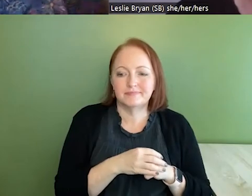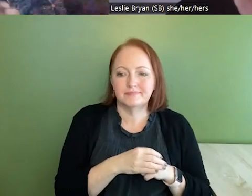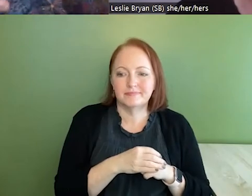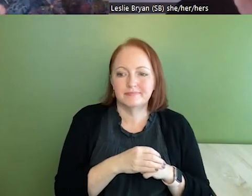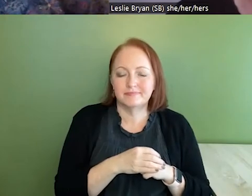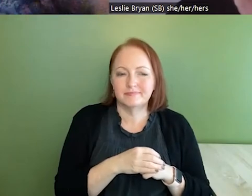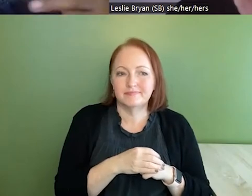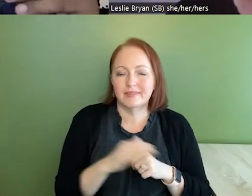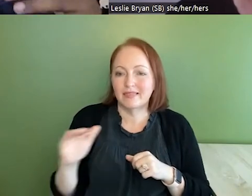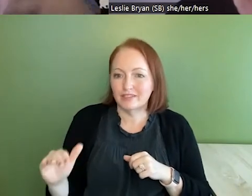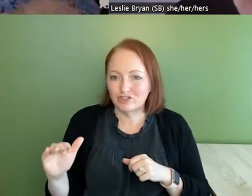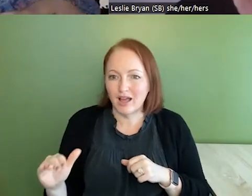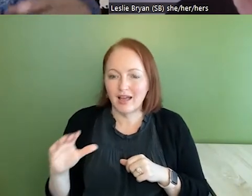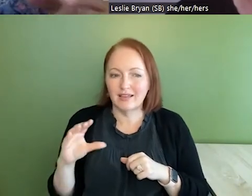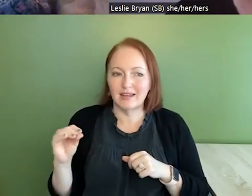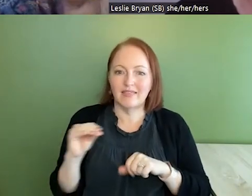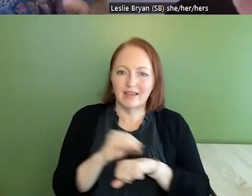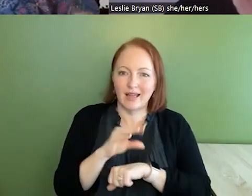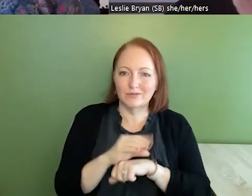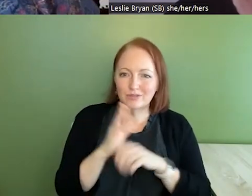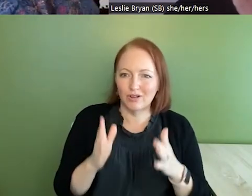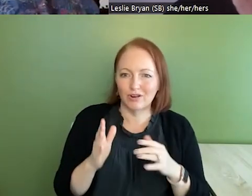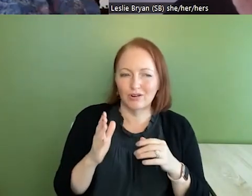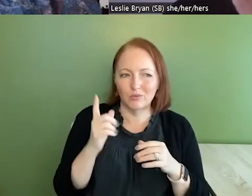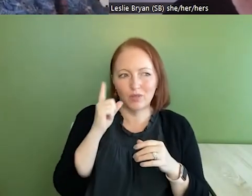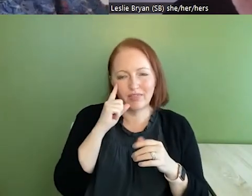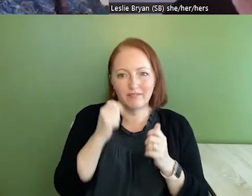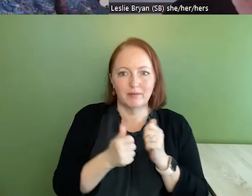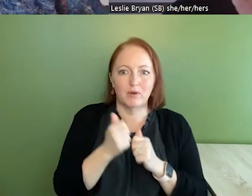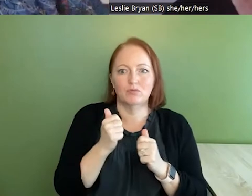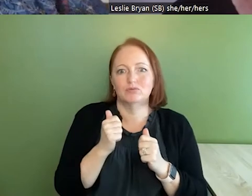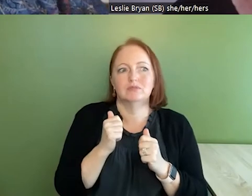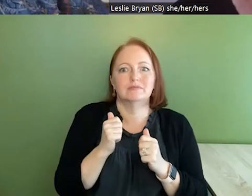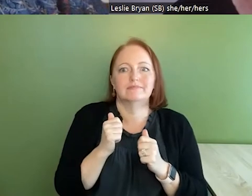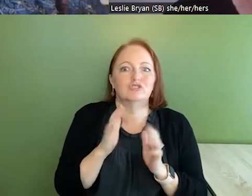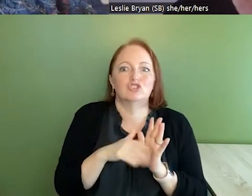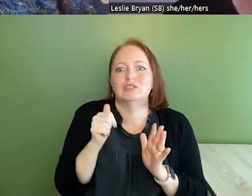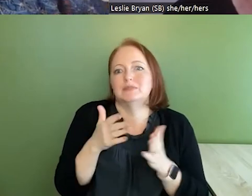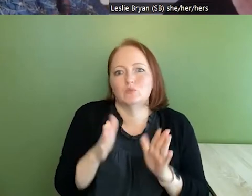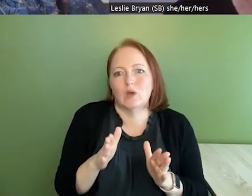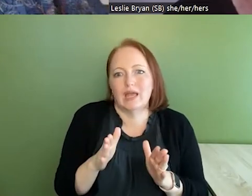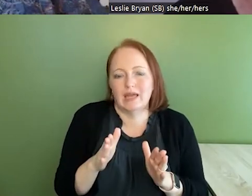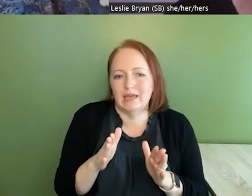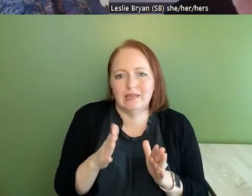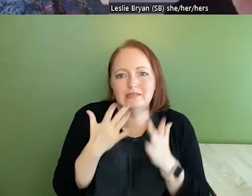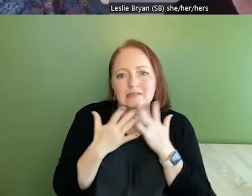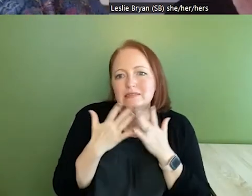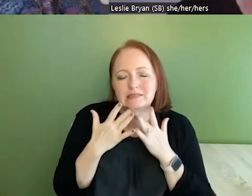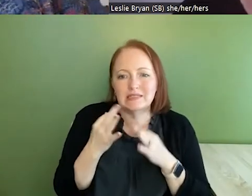So the child and the counselor will probably think of the most conservative way to get from point A to point B, rather